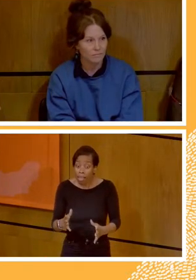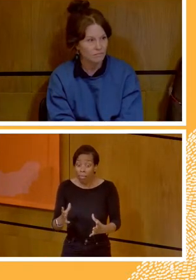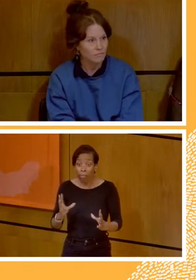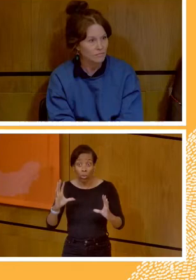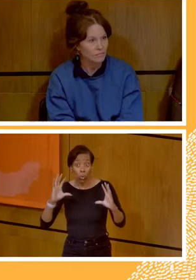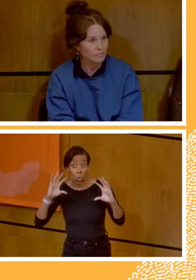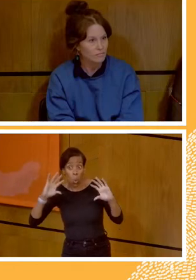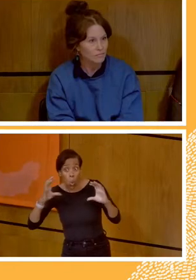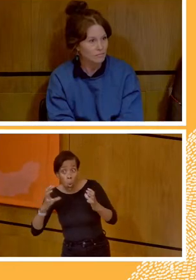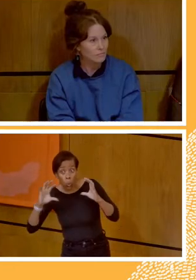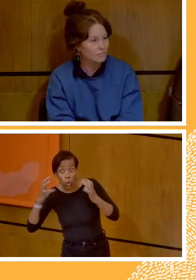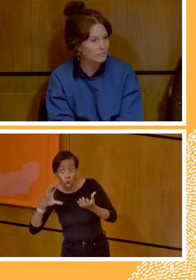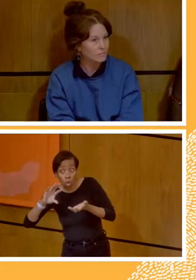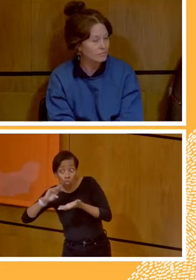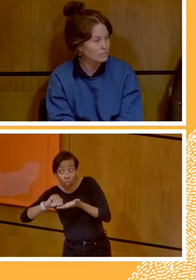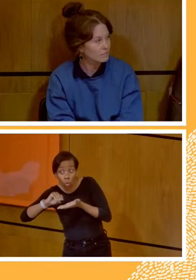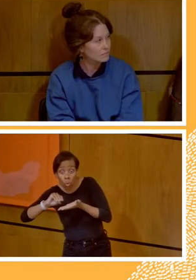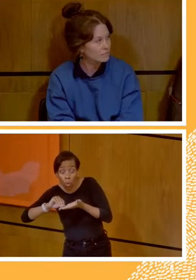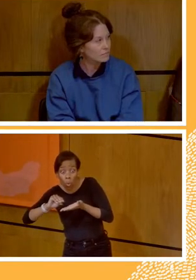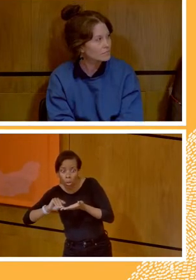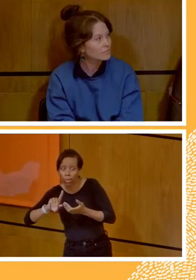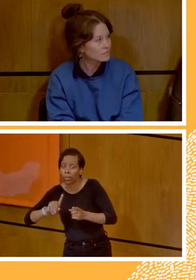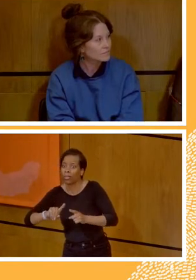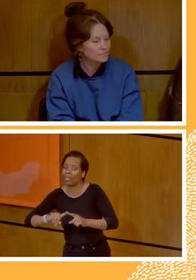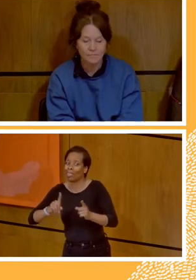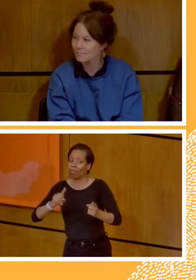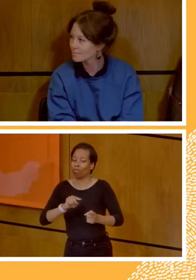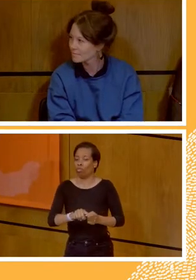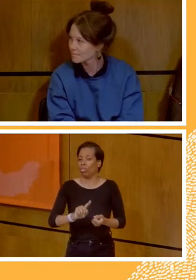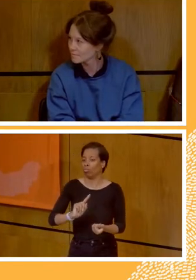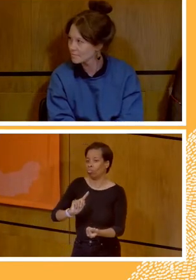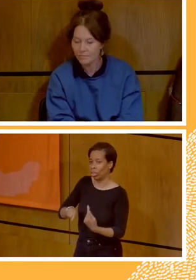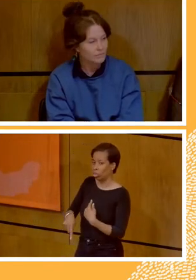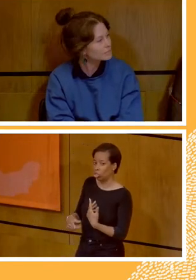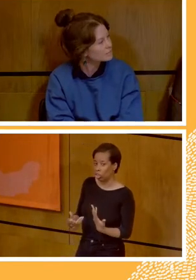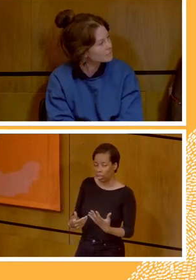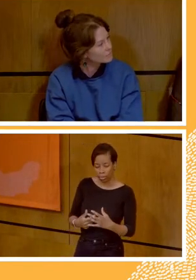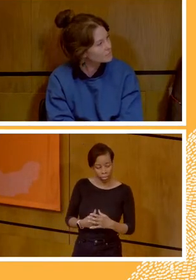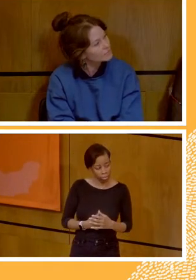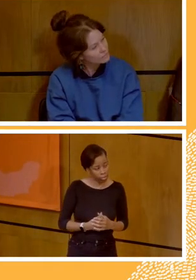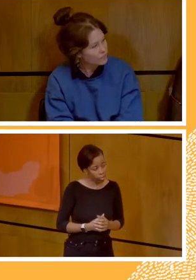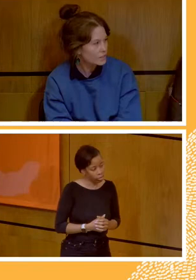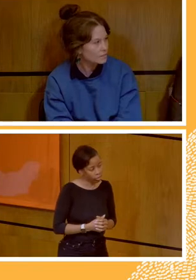lens is, I think, really, really important. Do you want to talk about that?